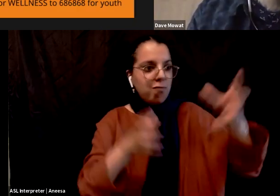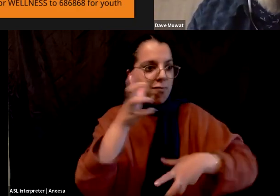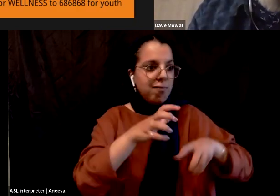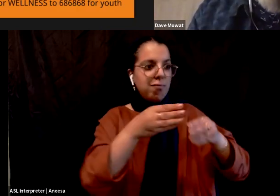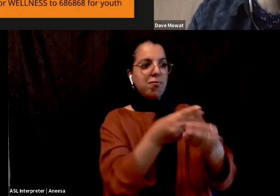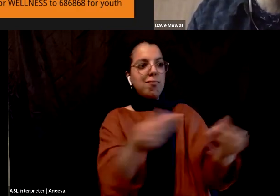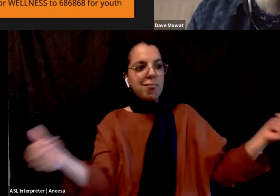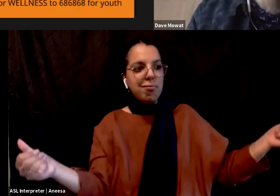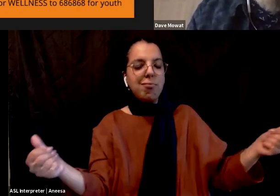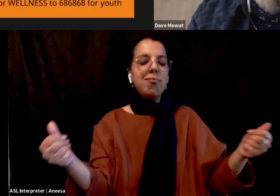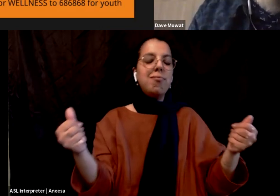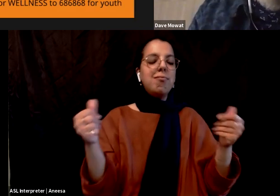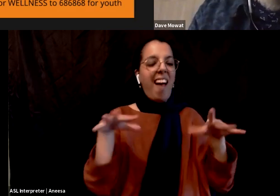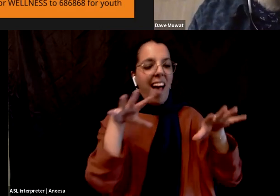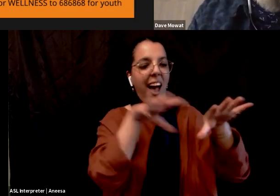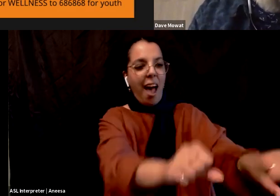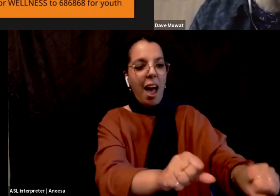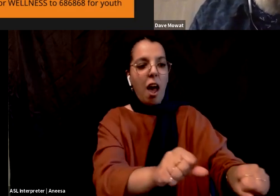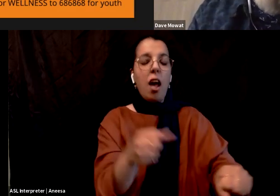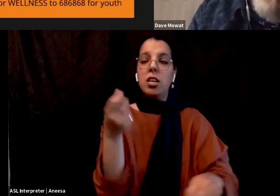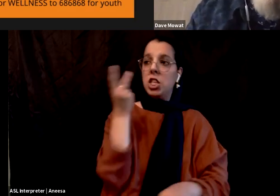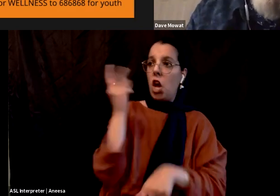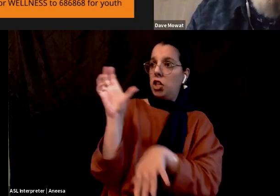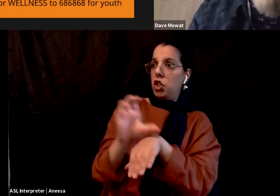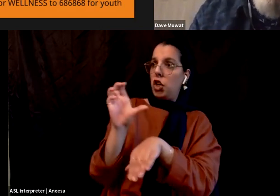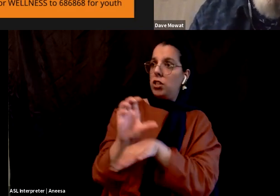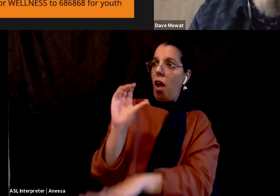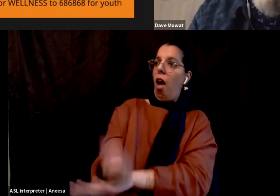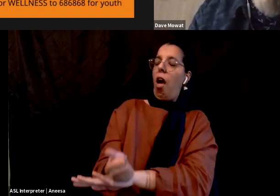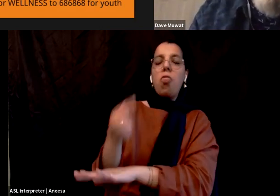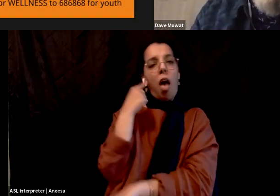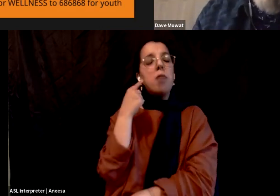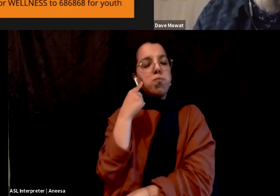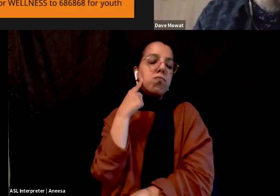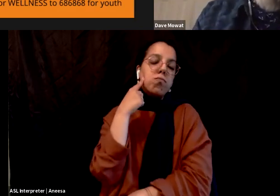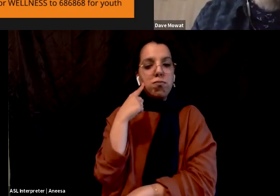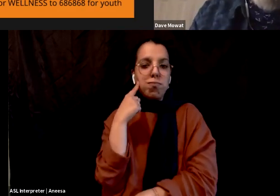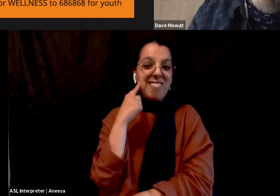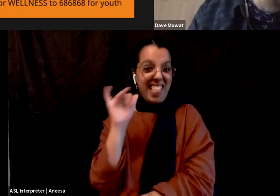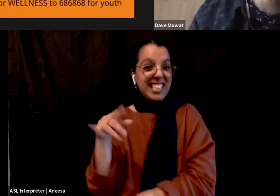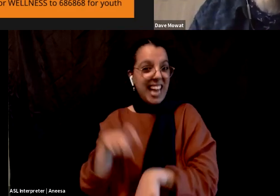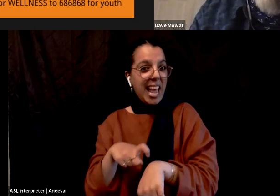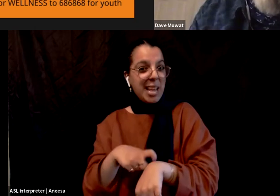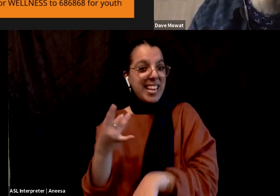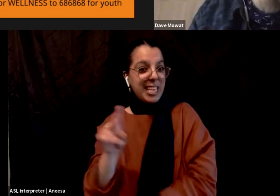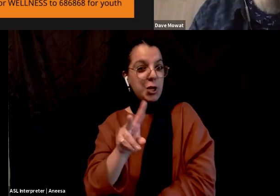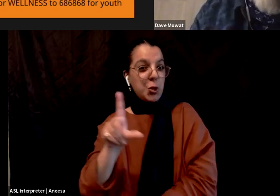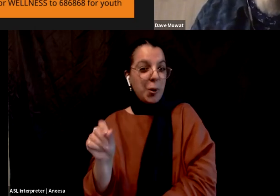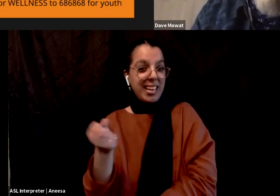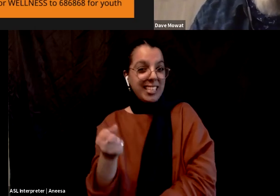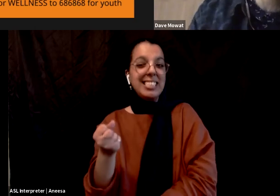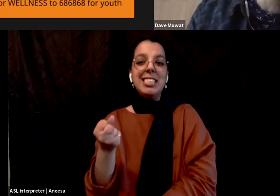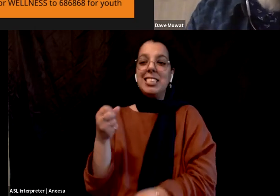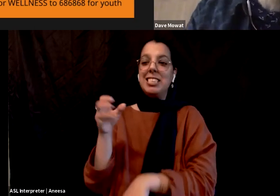being overrun. And so Methodism, for them at that time in the mid-1820s, was a means